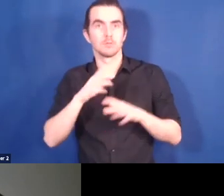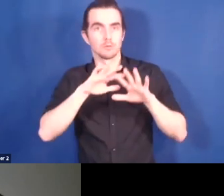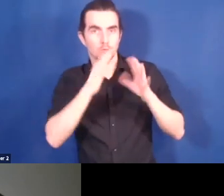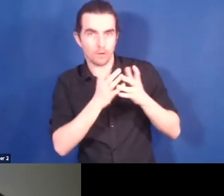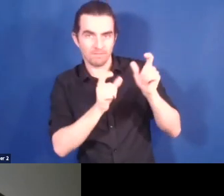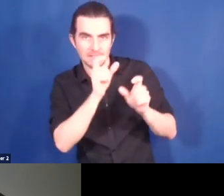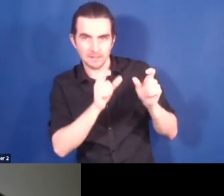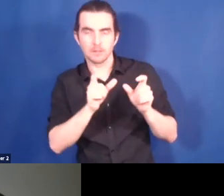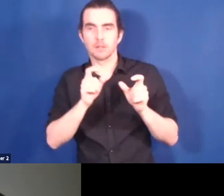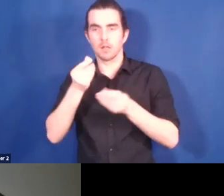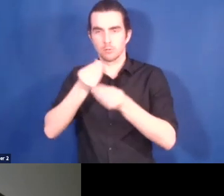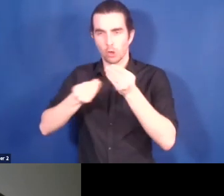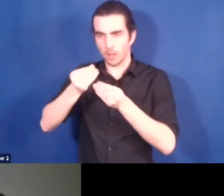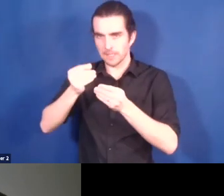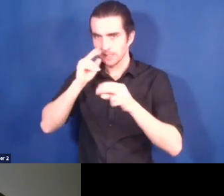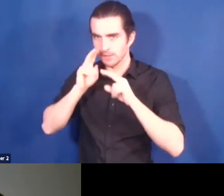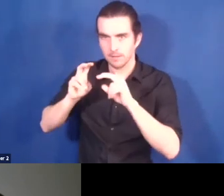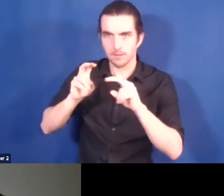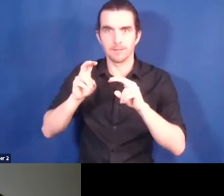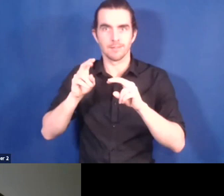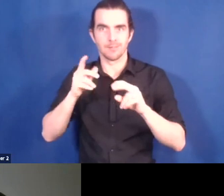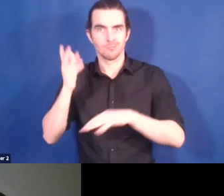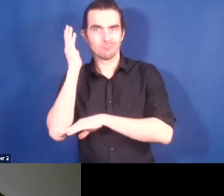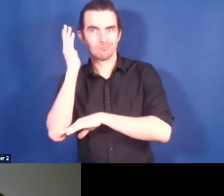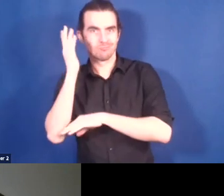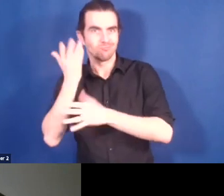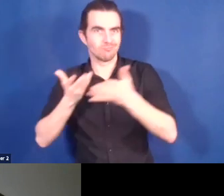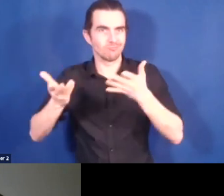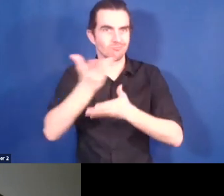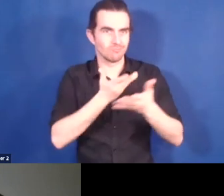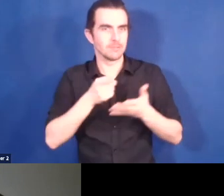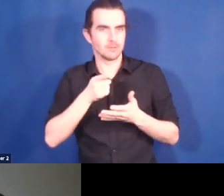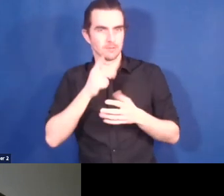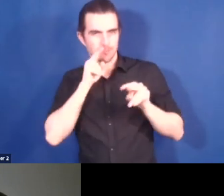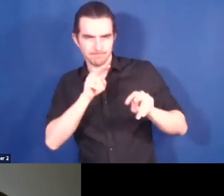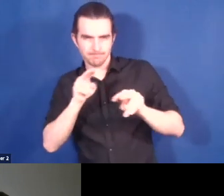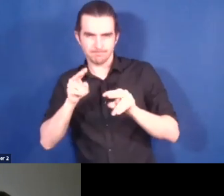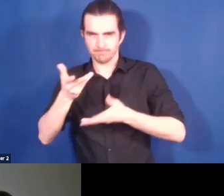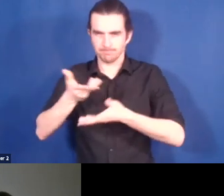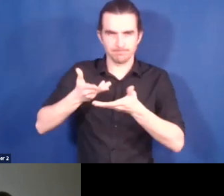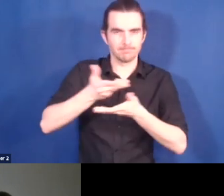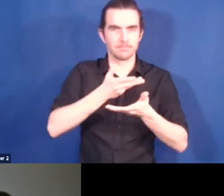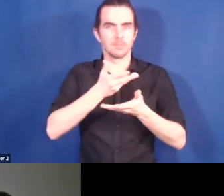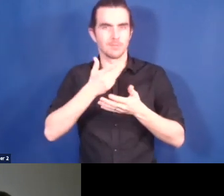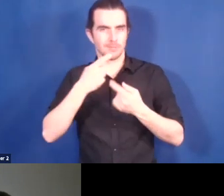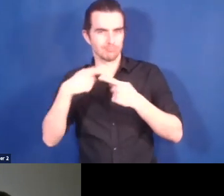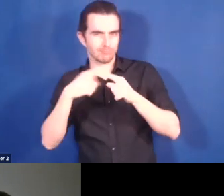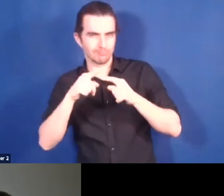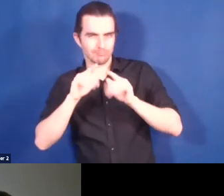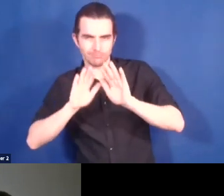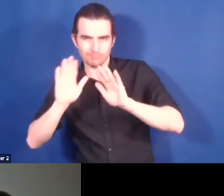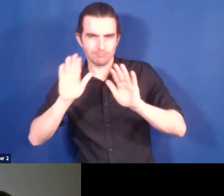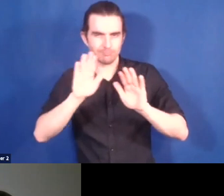society includes academia, but it also includes local authorities